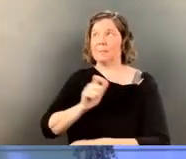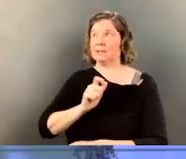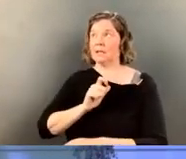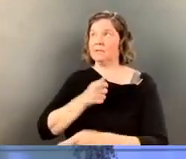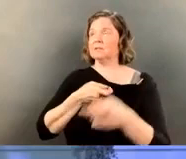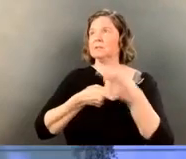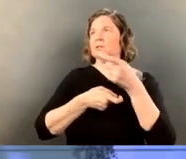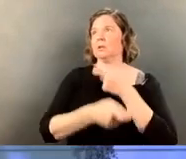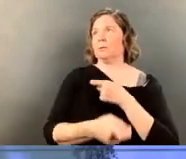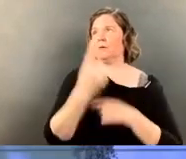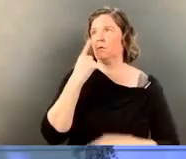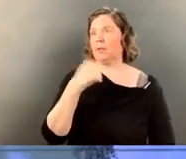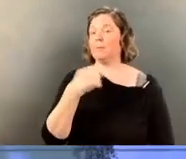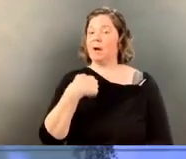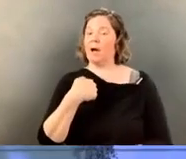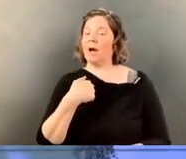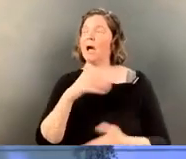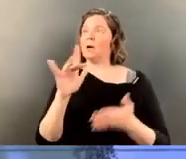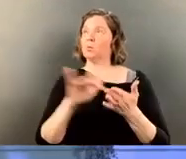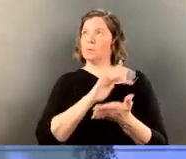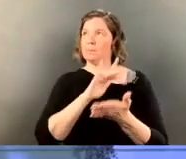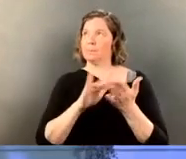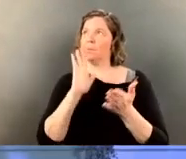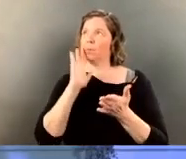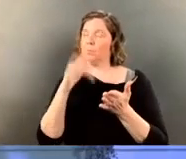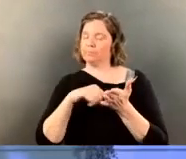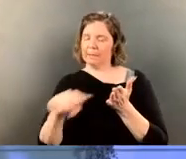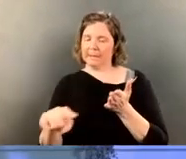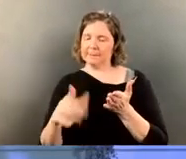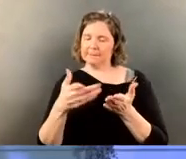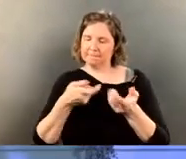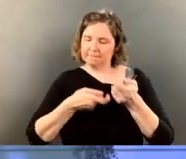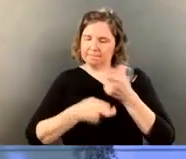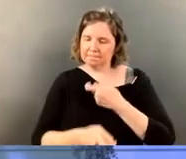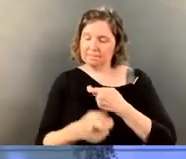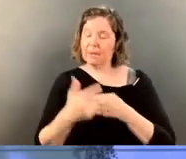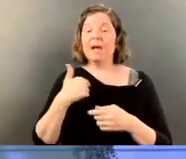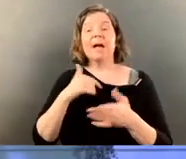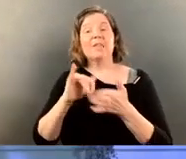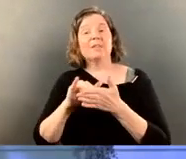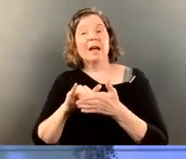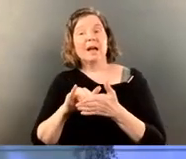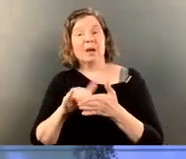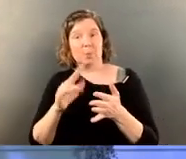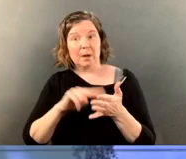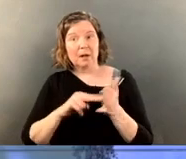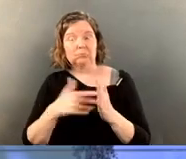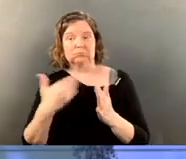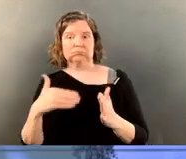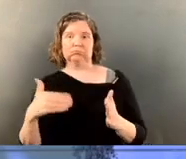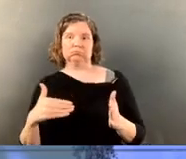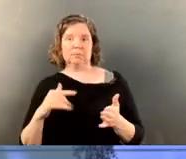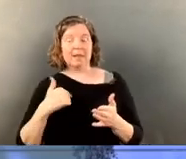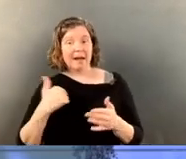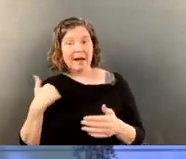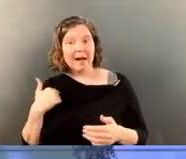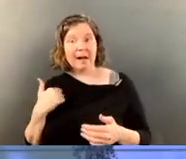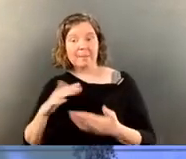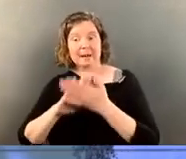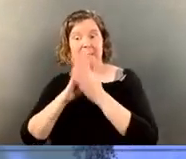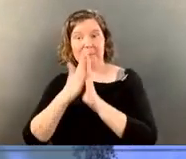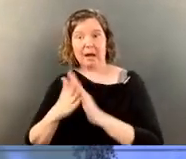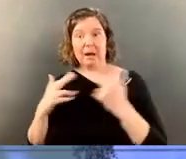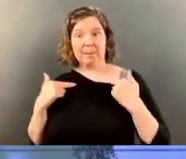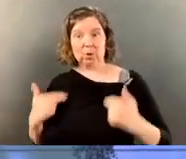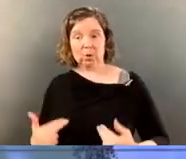them. I'm going to pay the price for what they've done. And that's going to mean something. Like, I'm going to become a